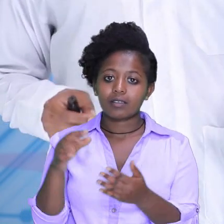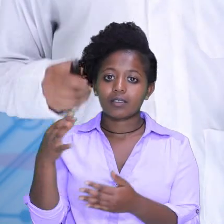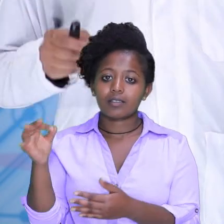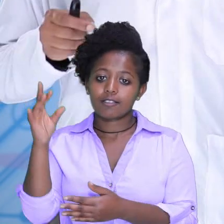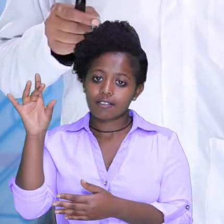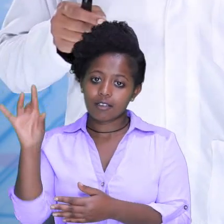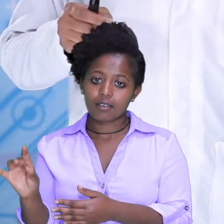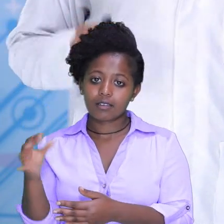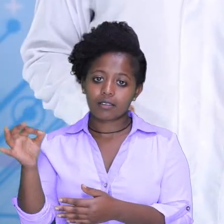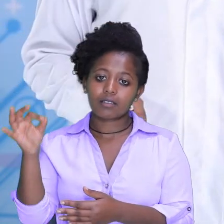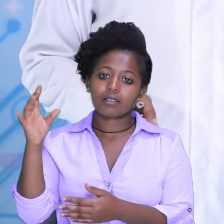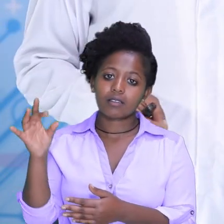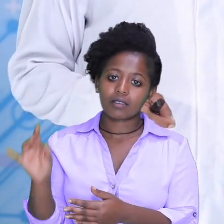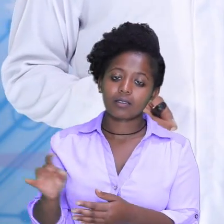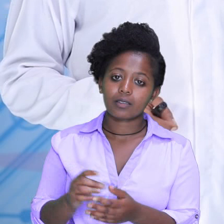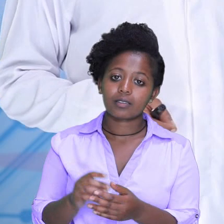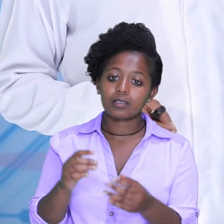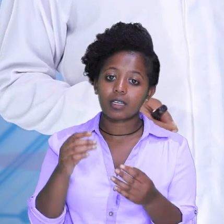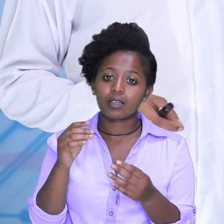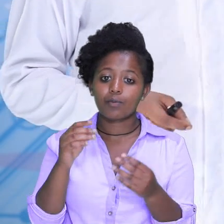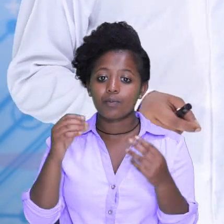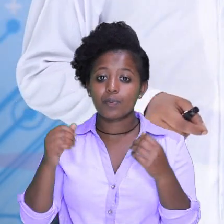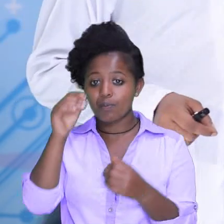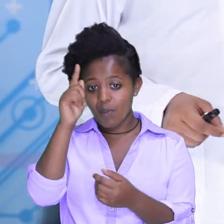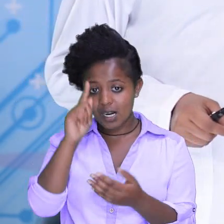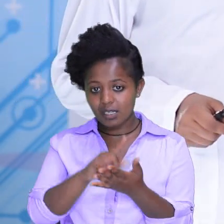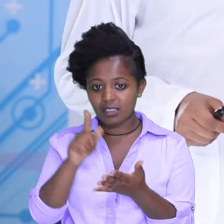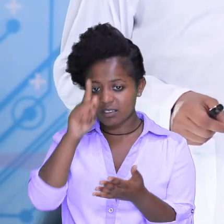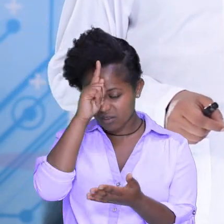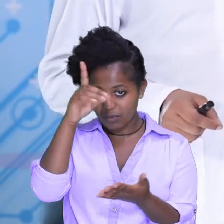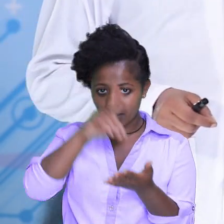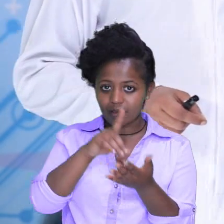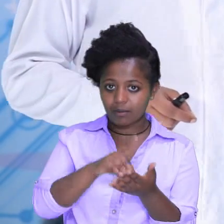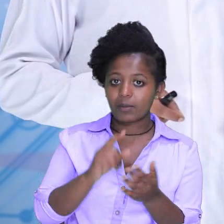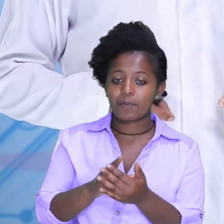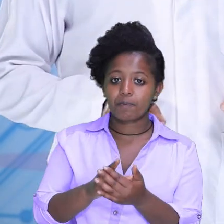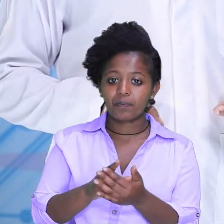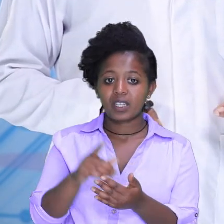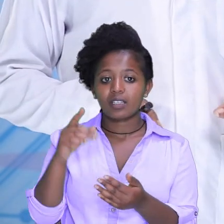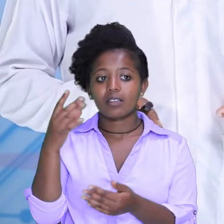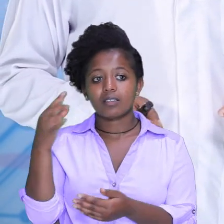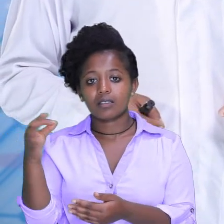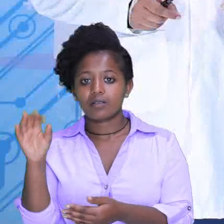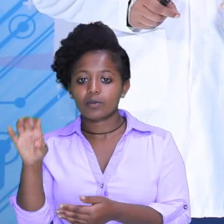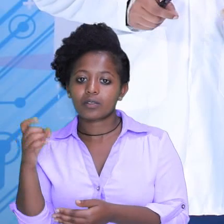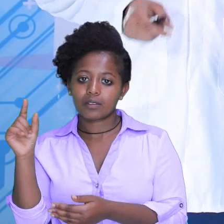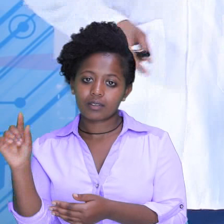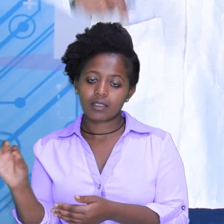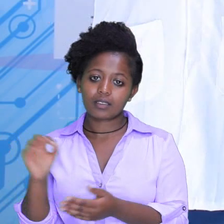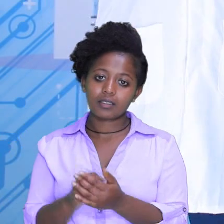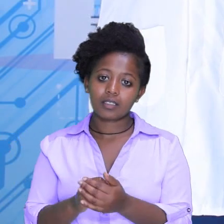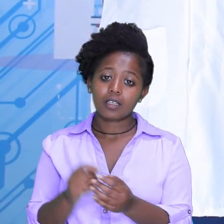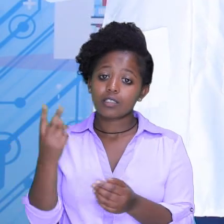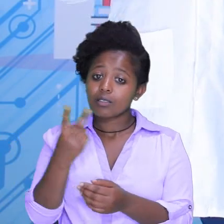one, Berlin blockade. The Berlin blockade, 1948 up to 1949.